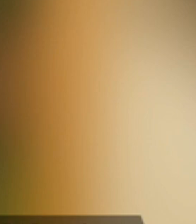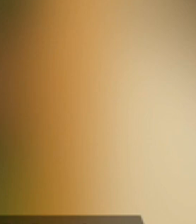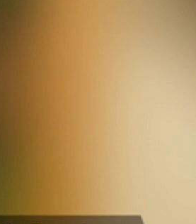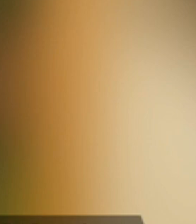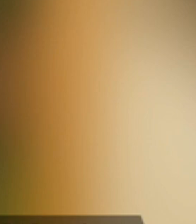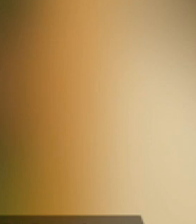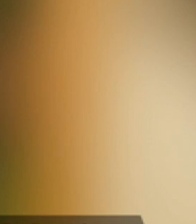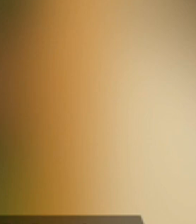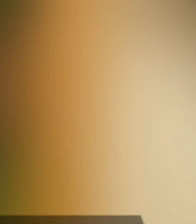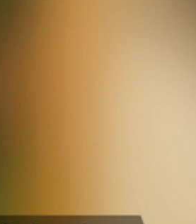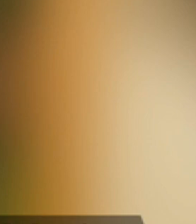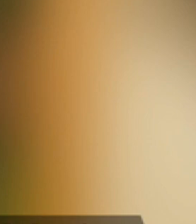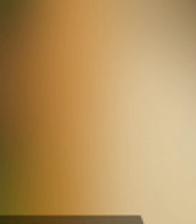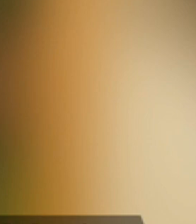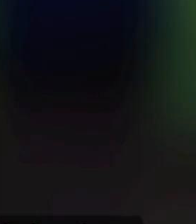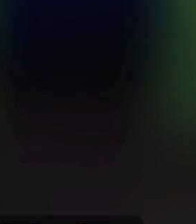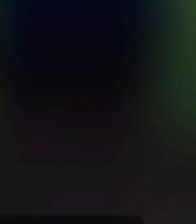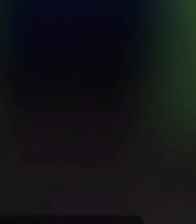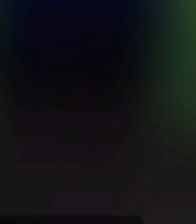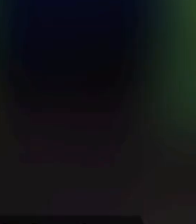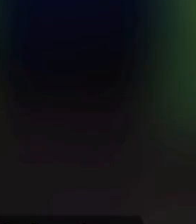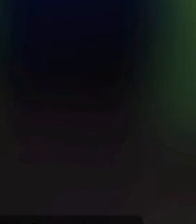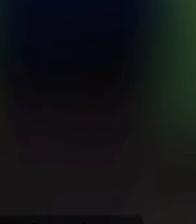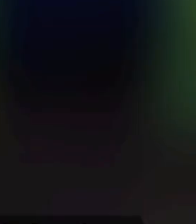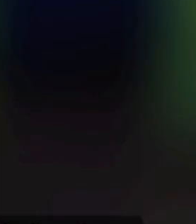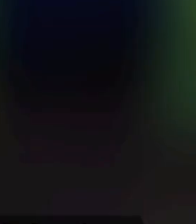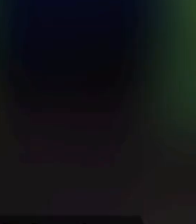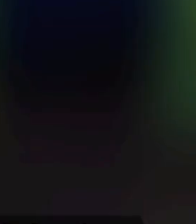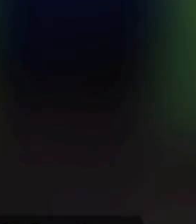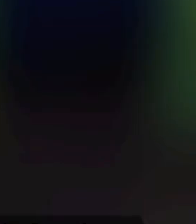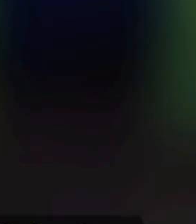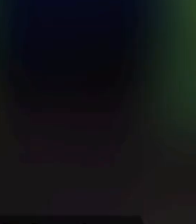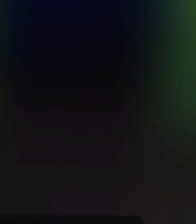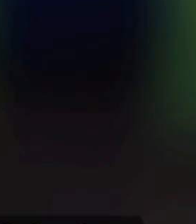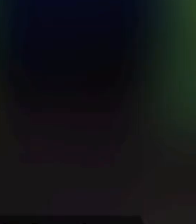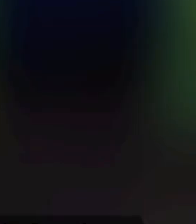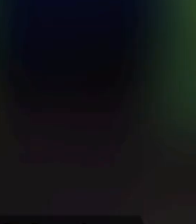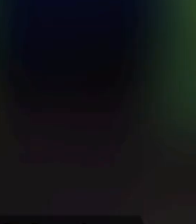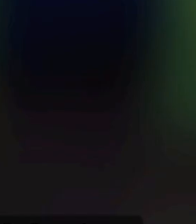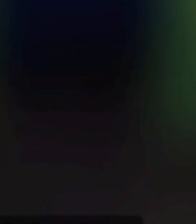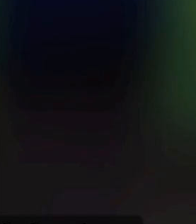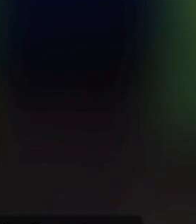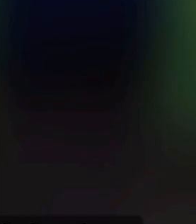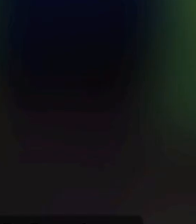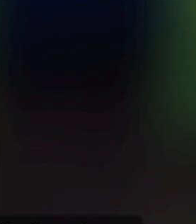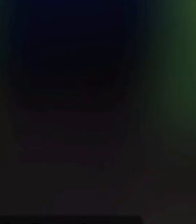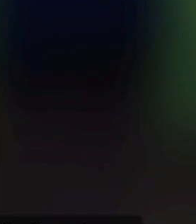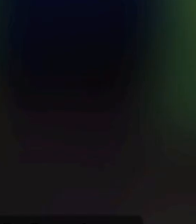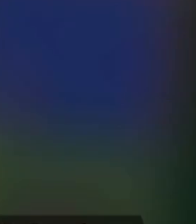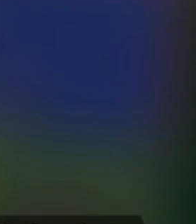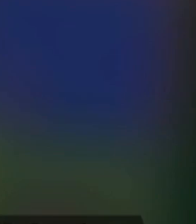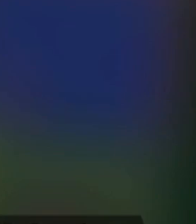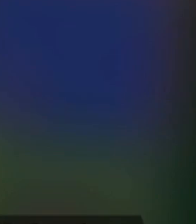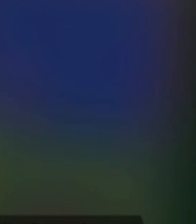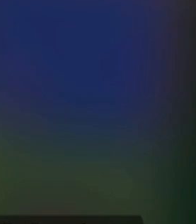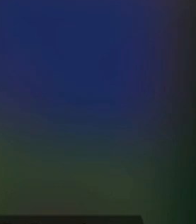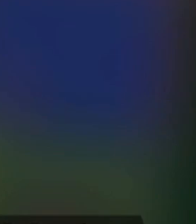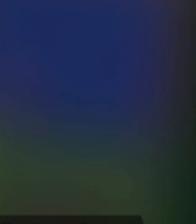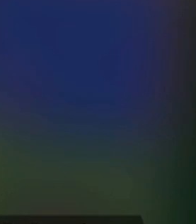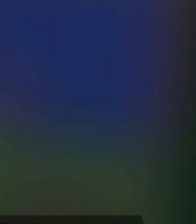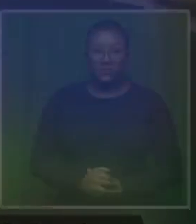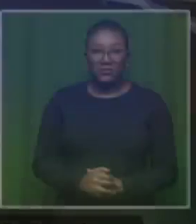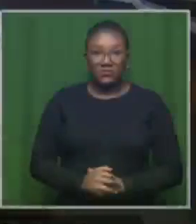Dee Blackie. Good morning, Dr. Dee Blackie, and thank you for joining us here on this Sunday edition of Morning Live. Thank you for having me. Help